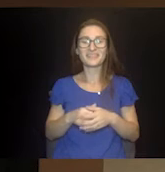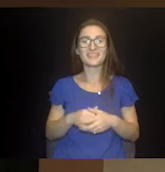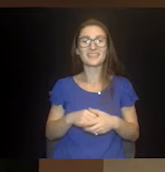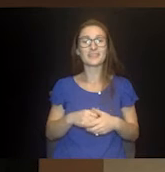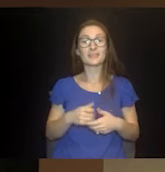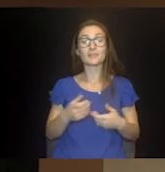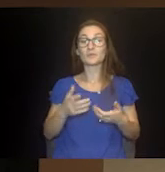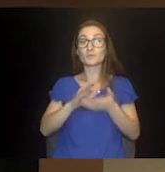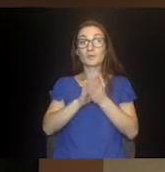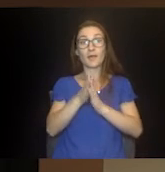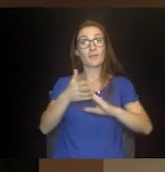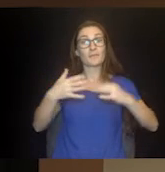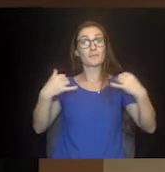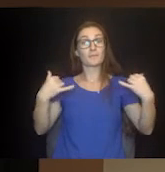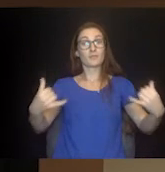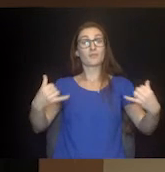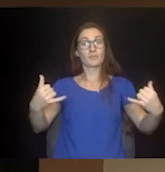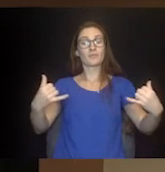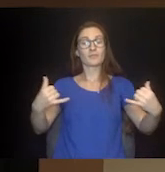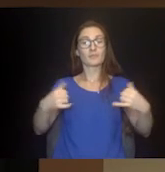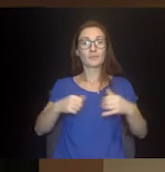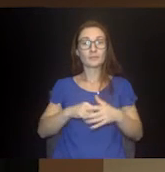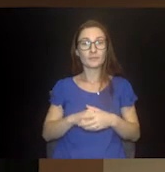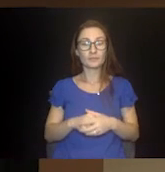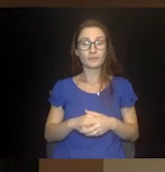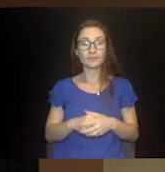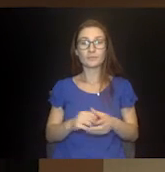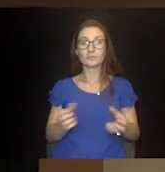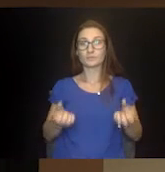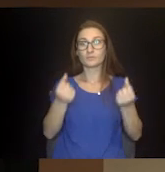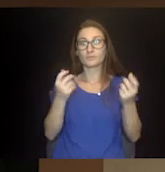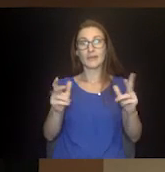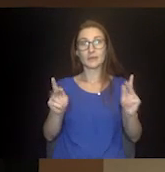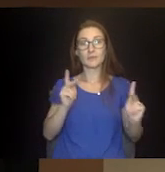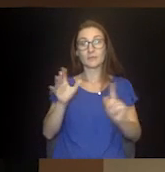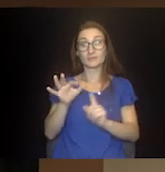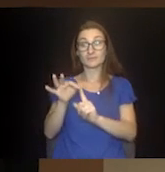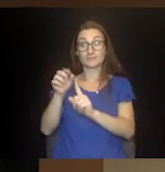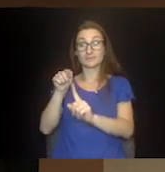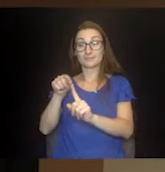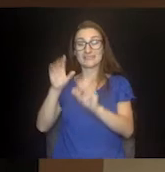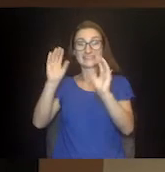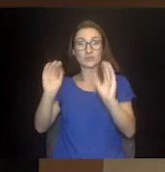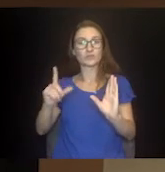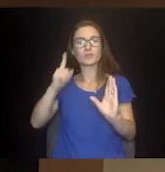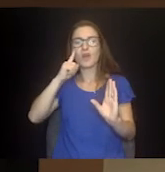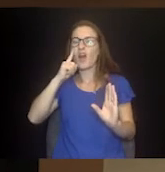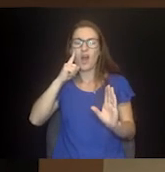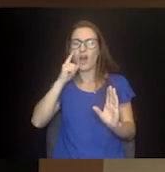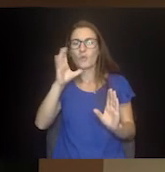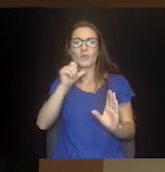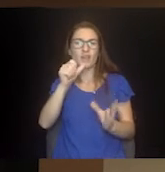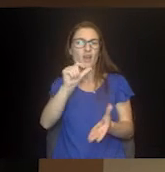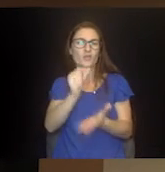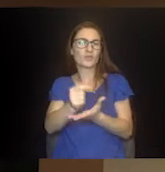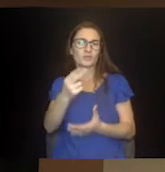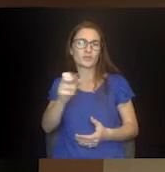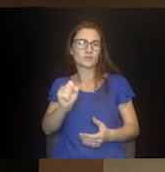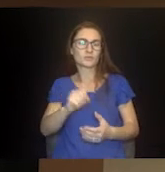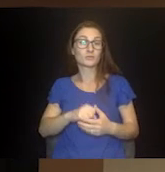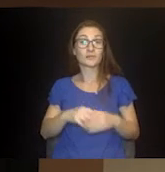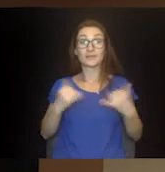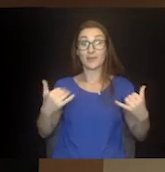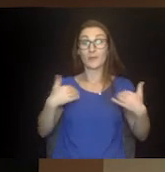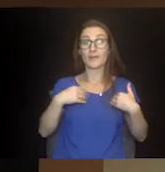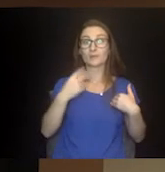try to at least get as far as where I am now, because a lot of people, especially teachers, they didn't think that I was even going to